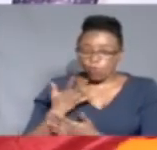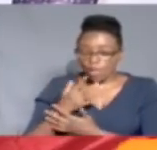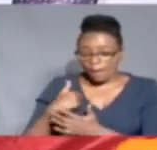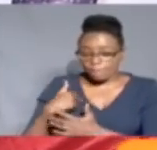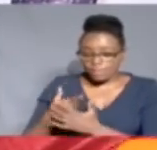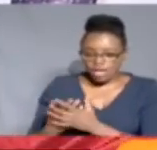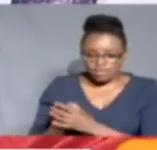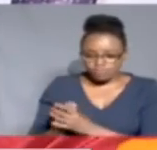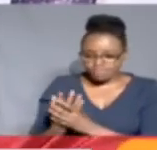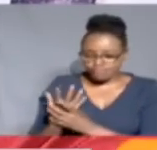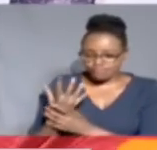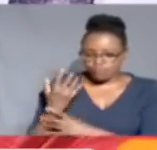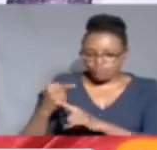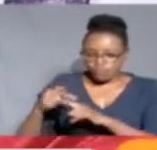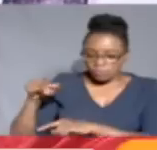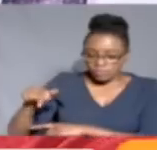up.